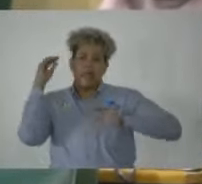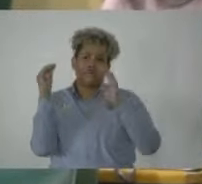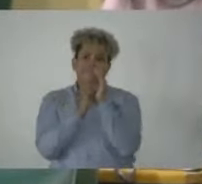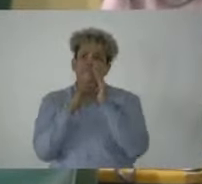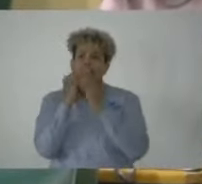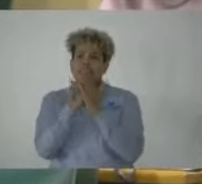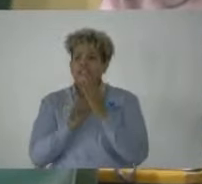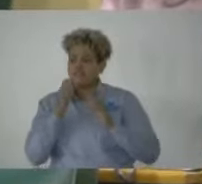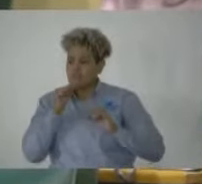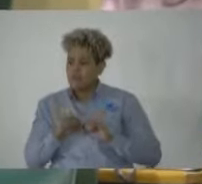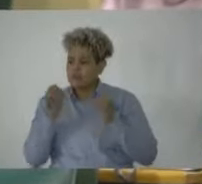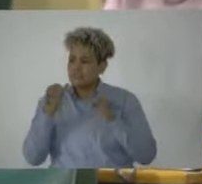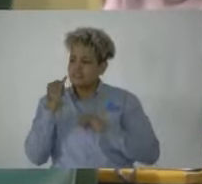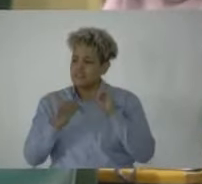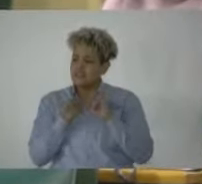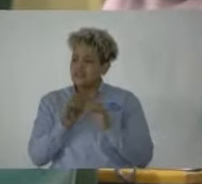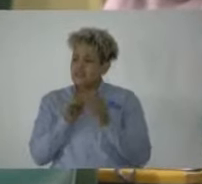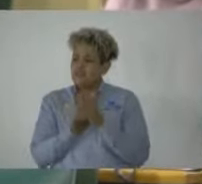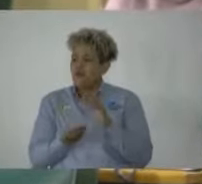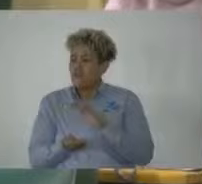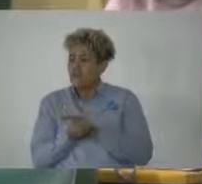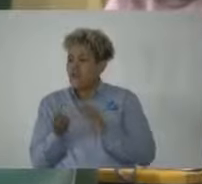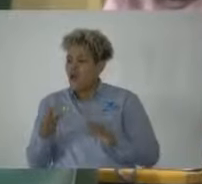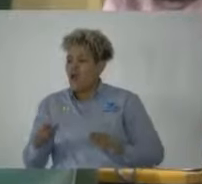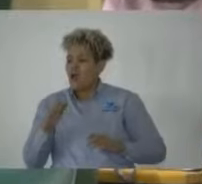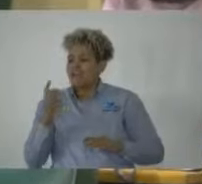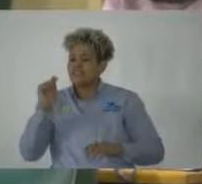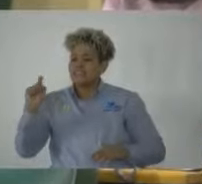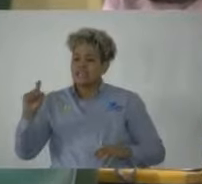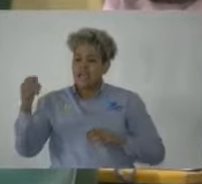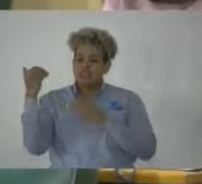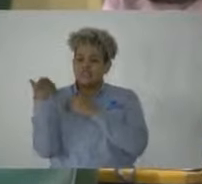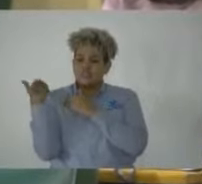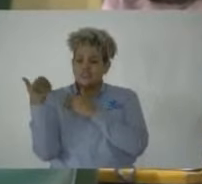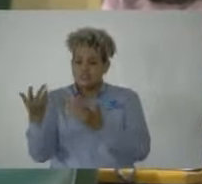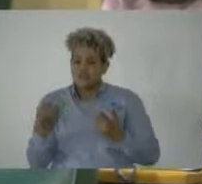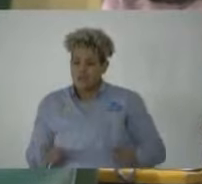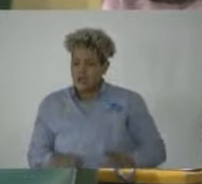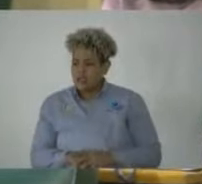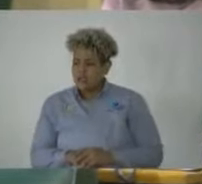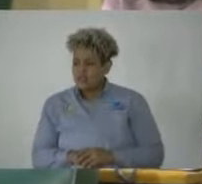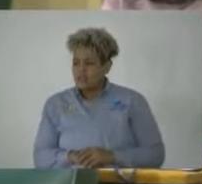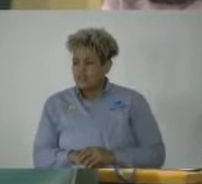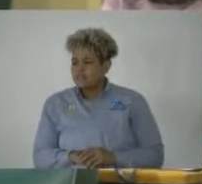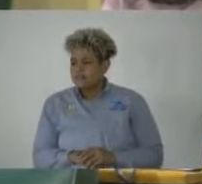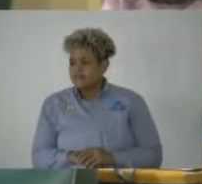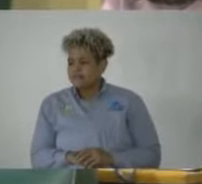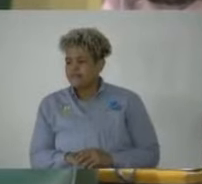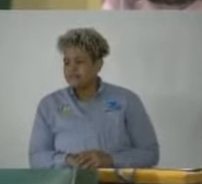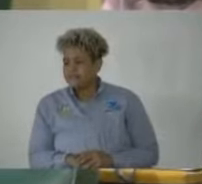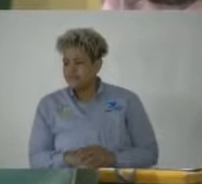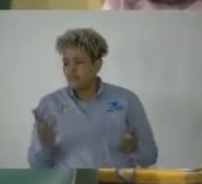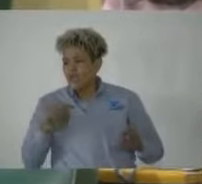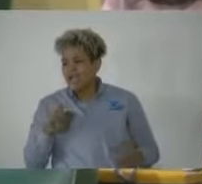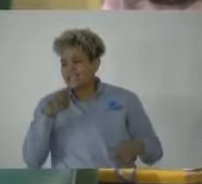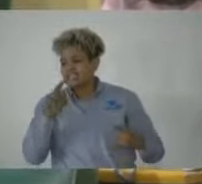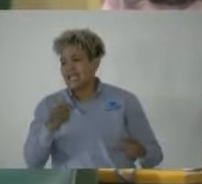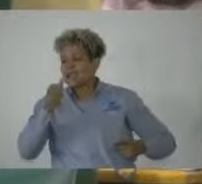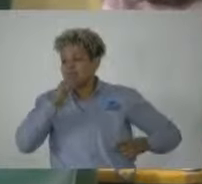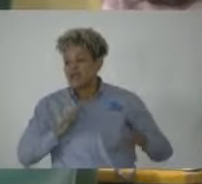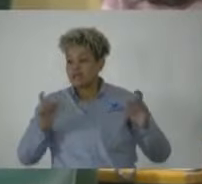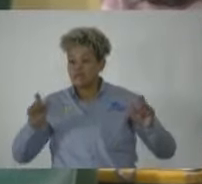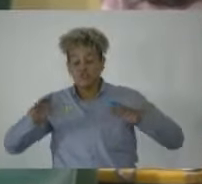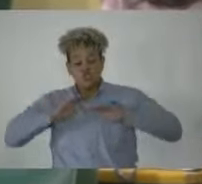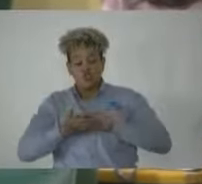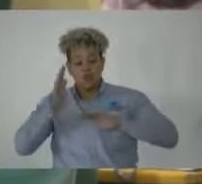for breach of international money laundering or tax obligations. What I meant, Madam Speaker, is that, and as I said, Jamaica would